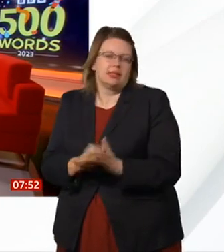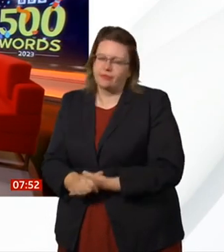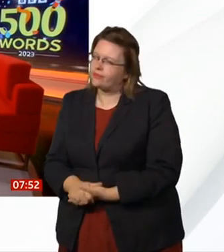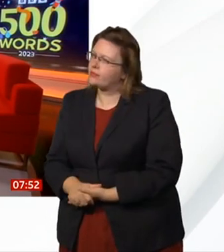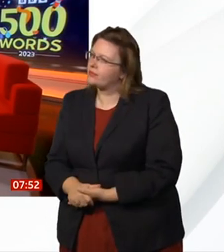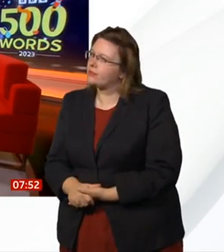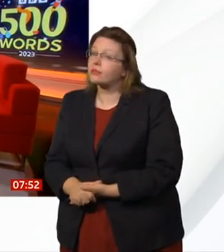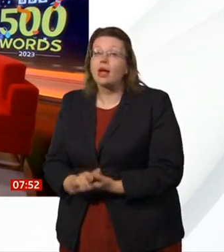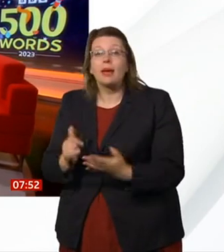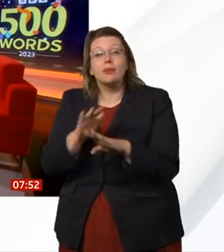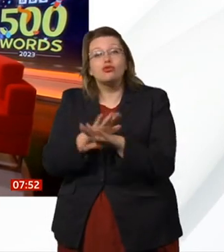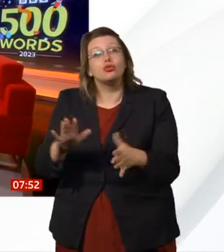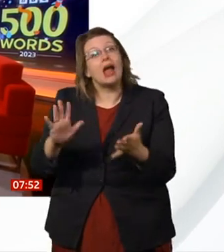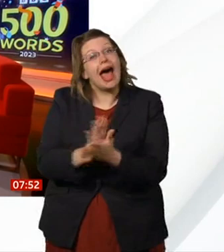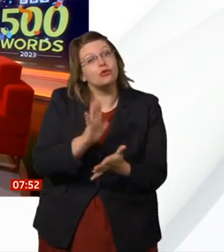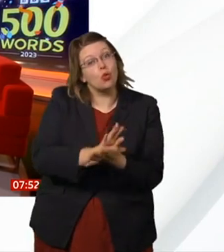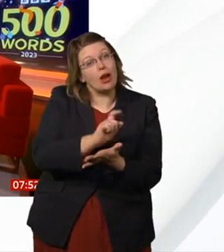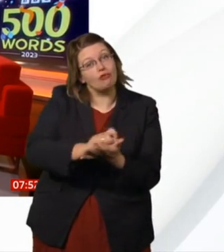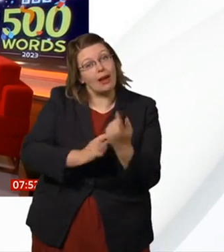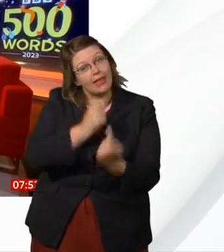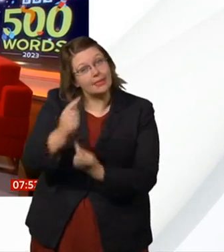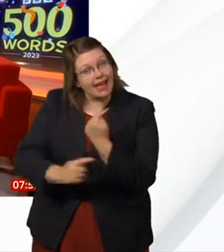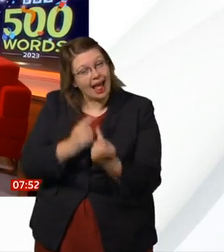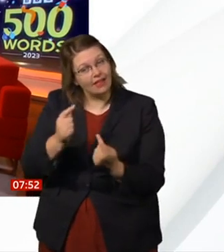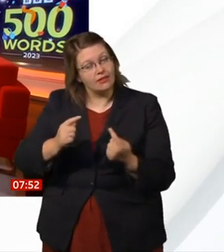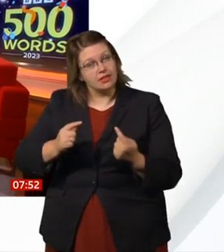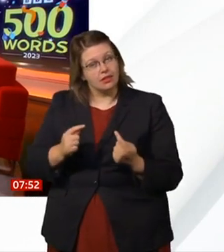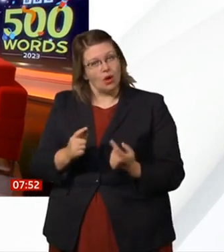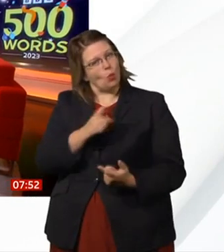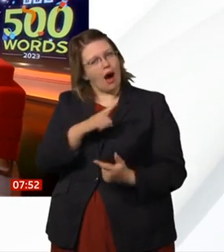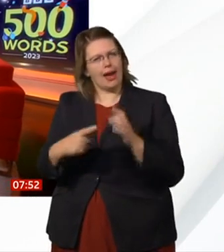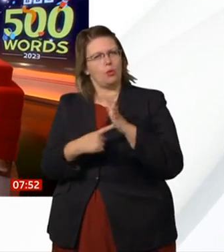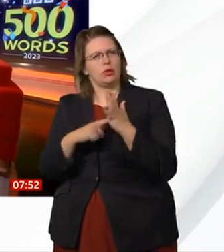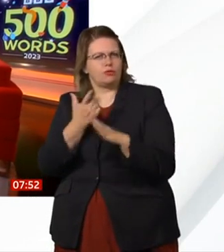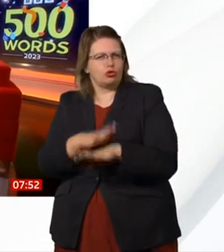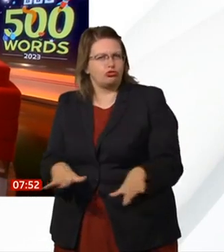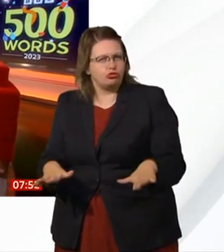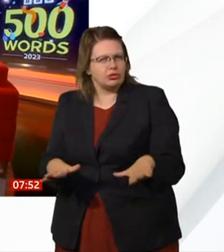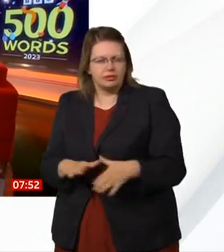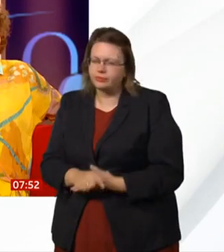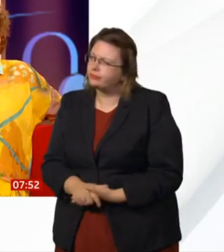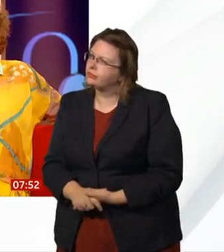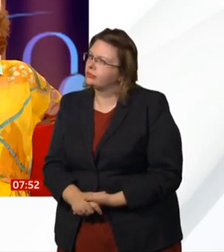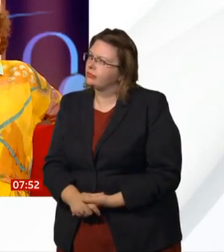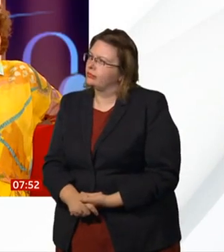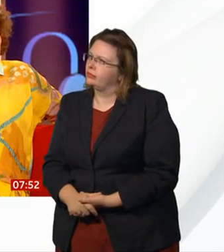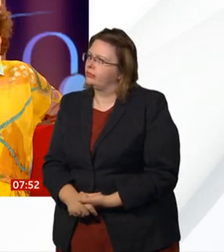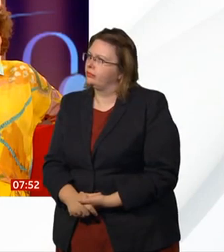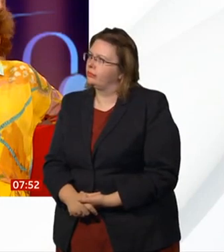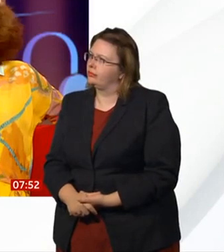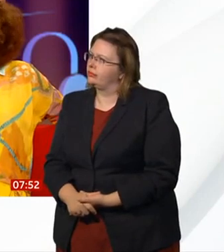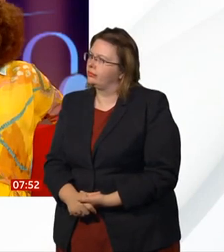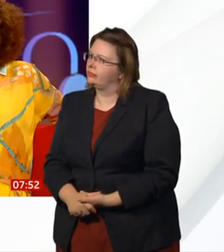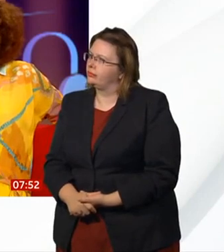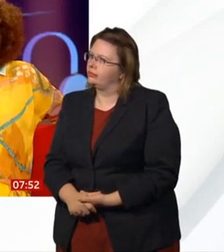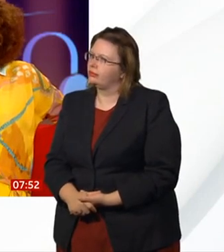in their own time, for their own fun, how is that good for them? What does it give them? How does it enrich their lives? Well, yeah, I mean,